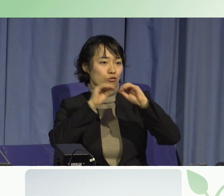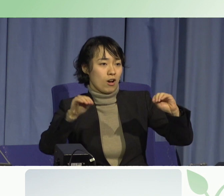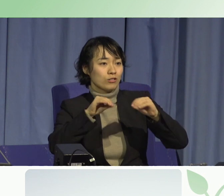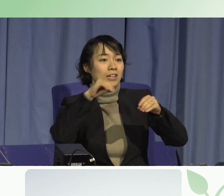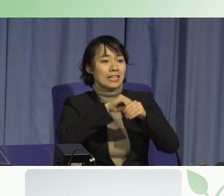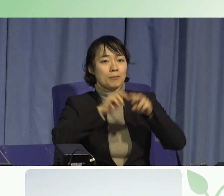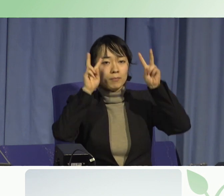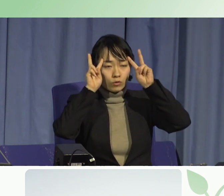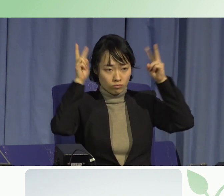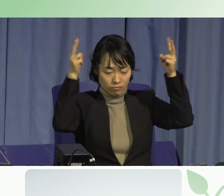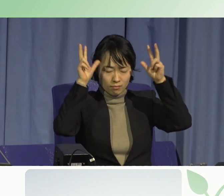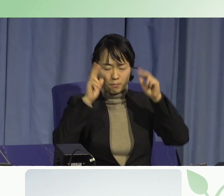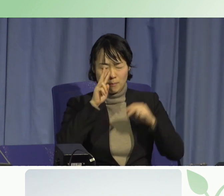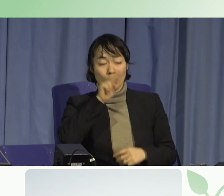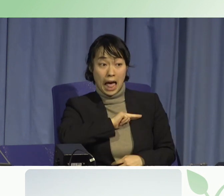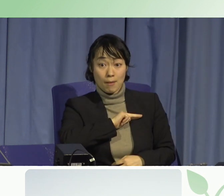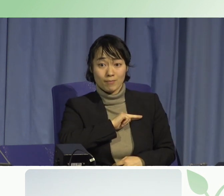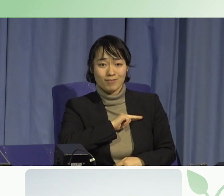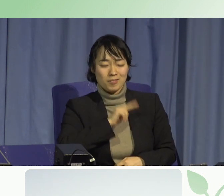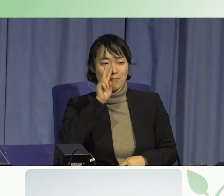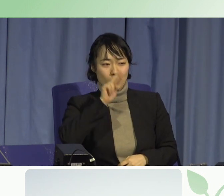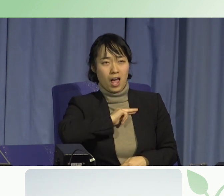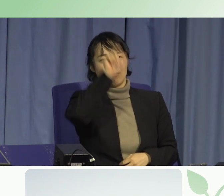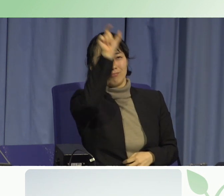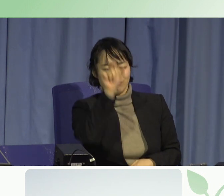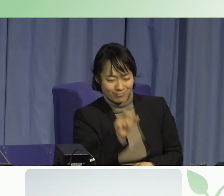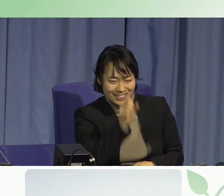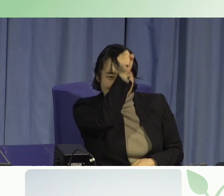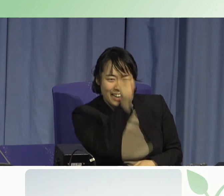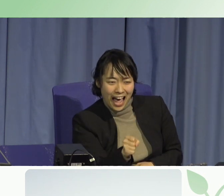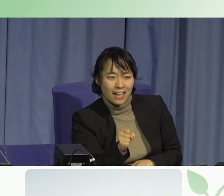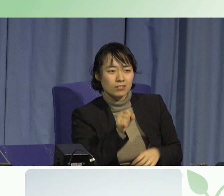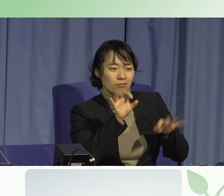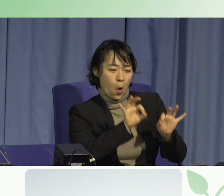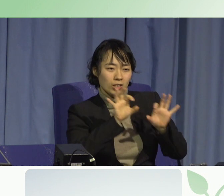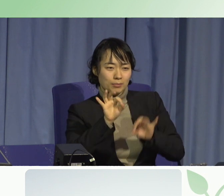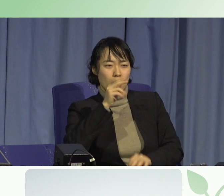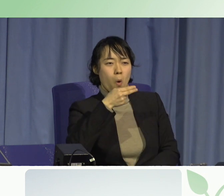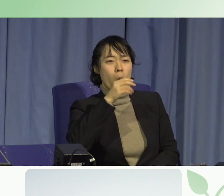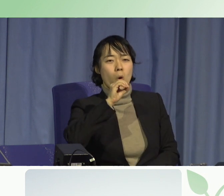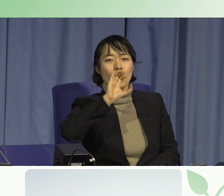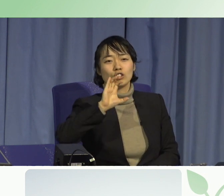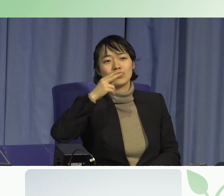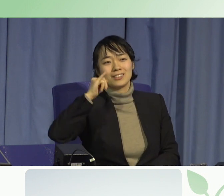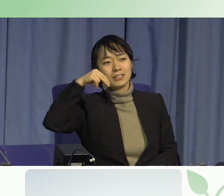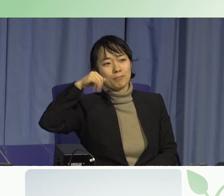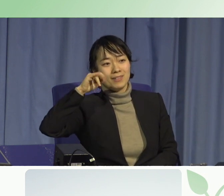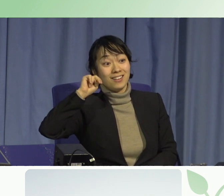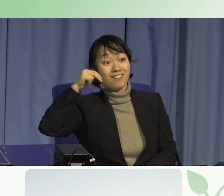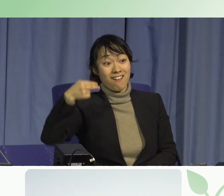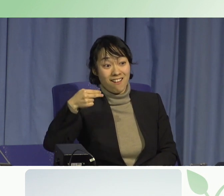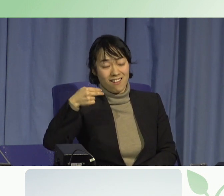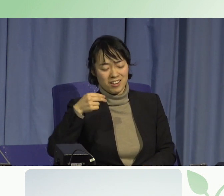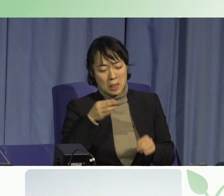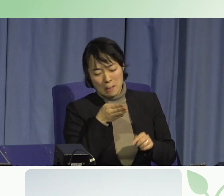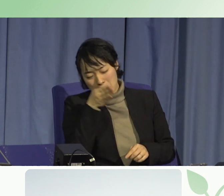introduce one of the projects we are working in Vietnam. It's the southern part of Vietnam called Don